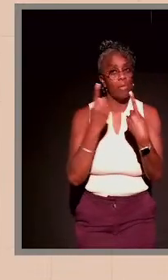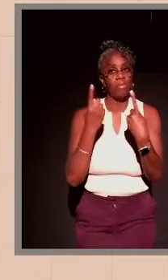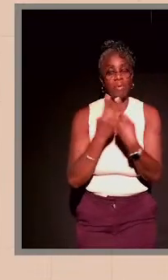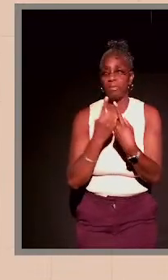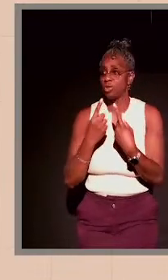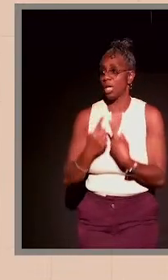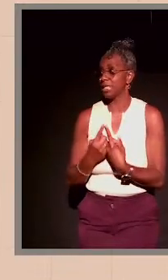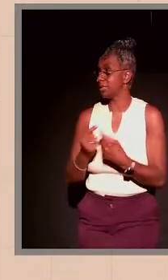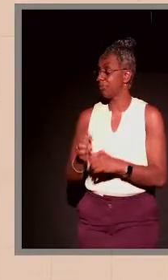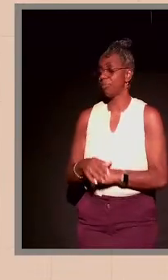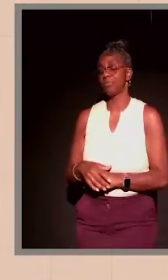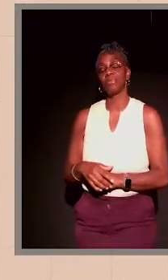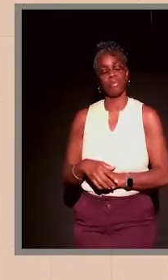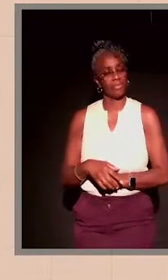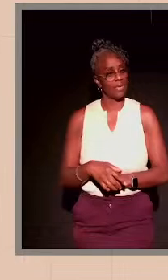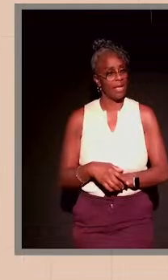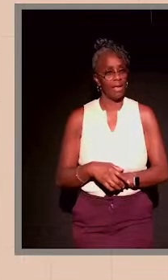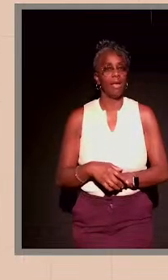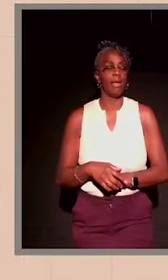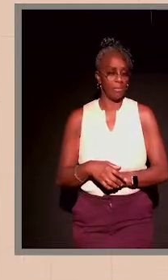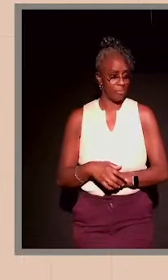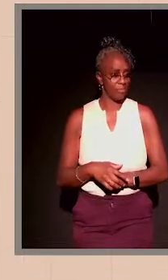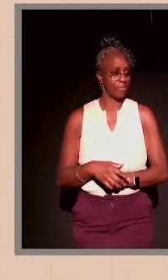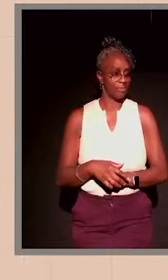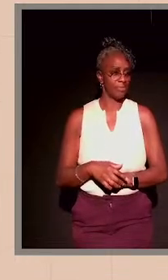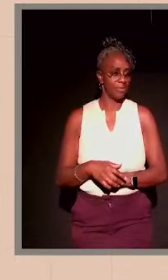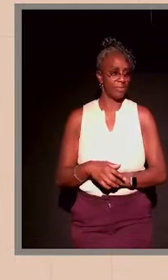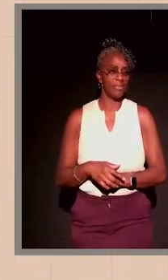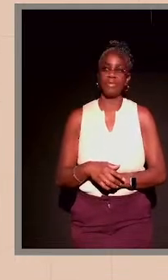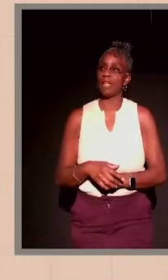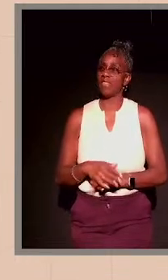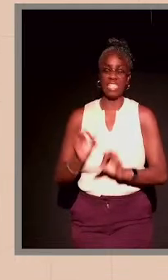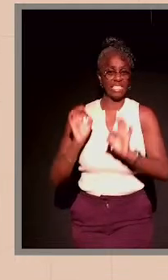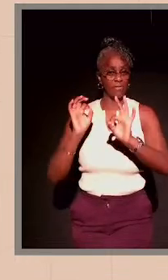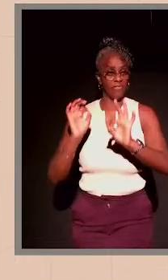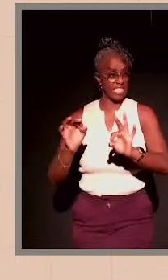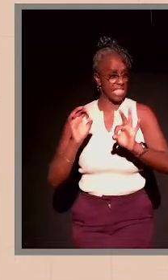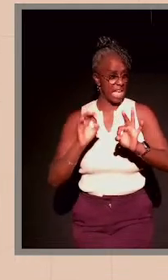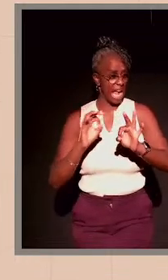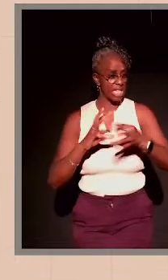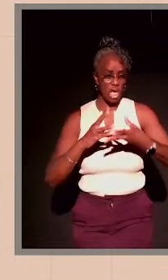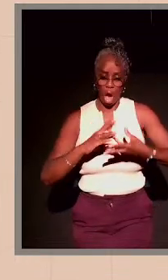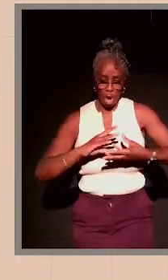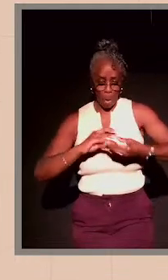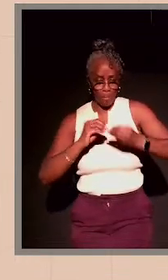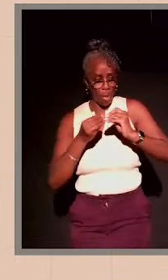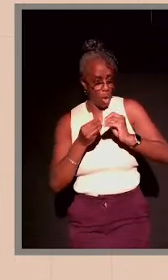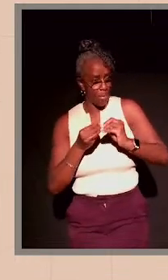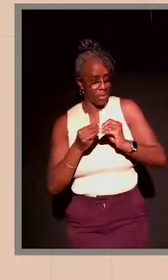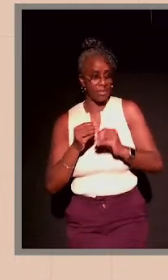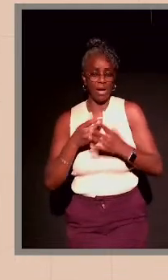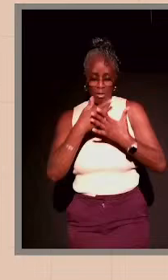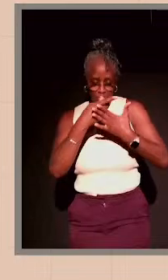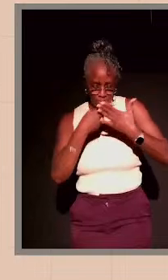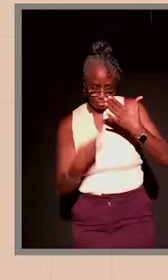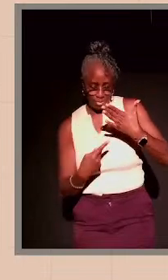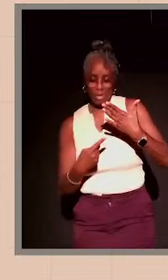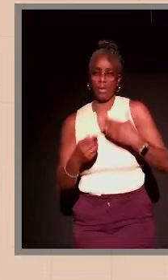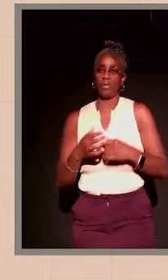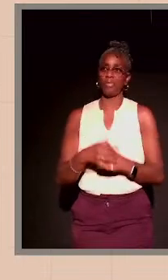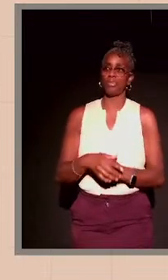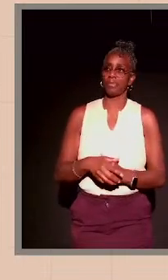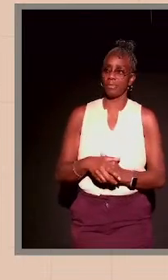more sophisticated component. It is the envelope for my cutoff